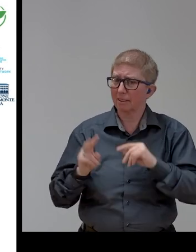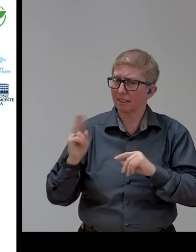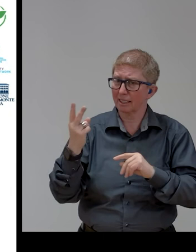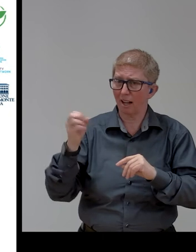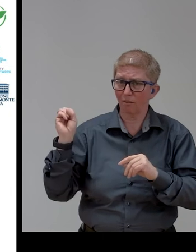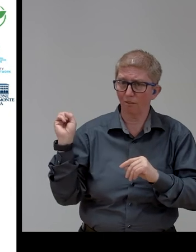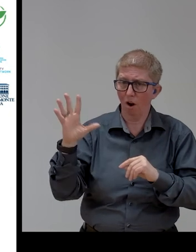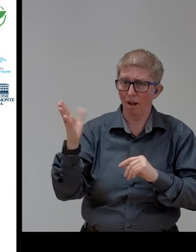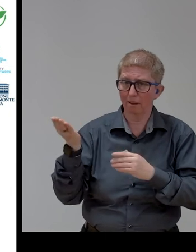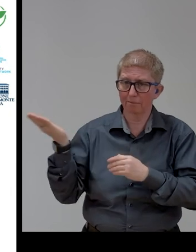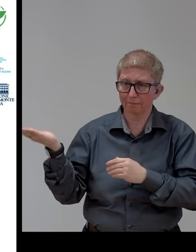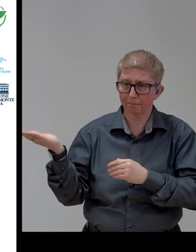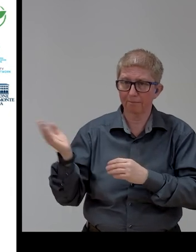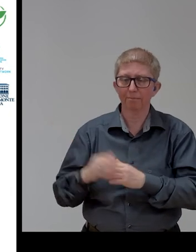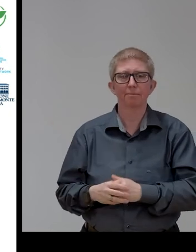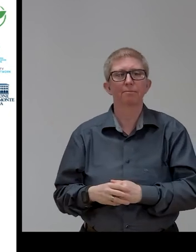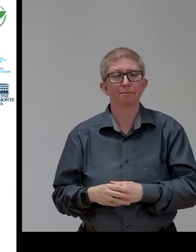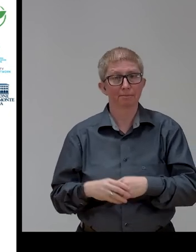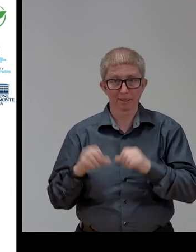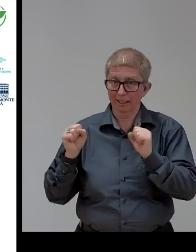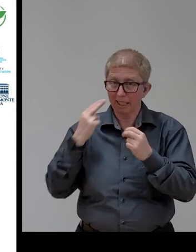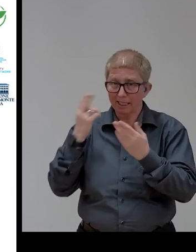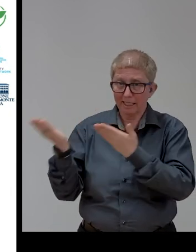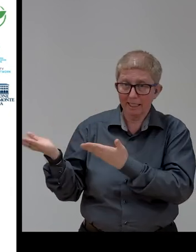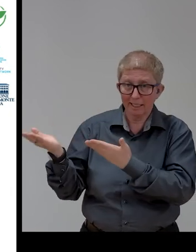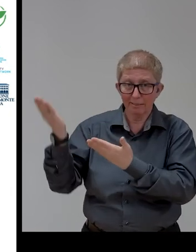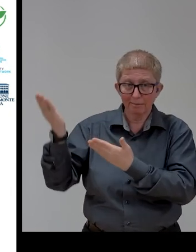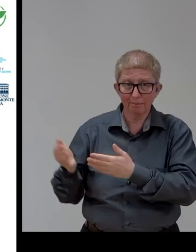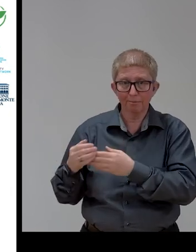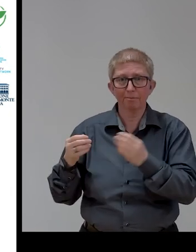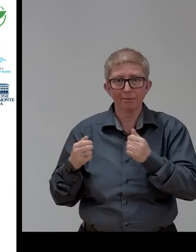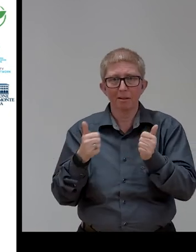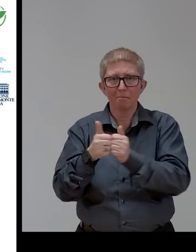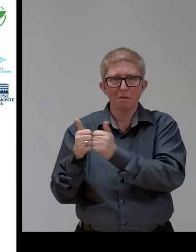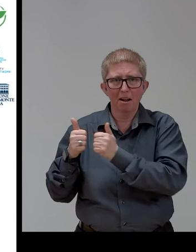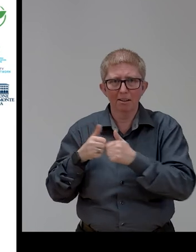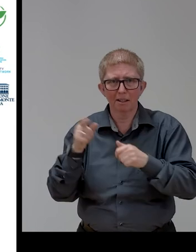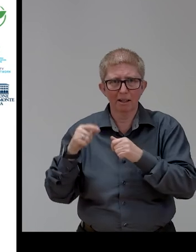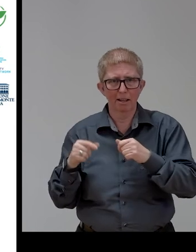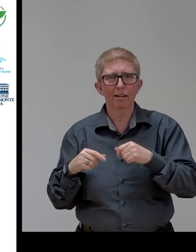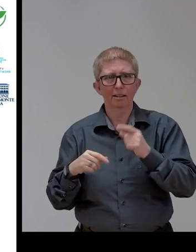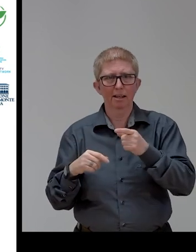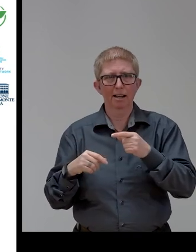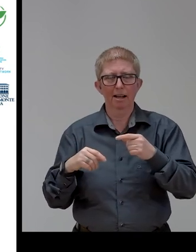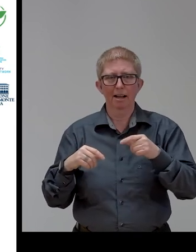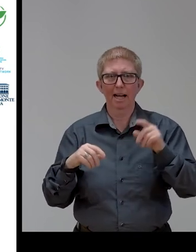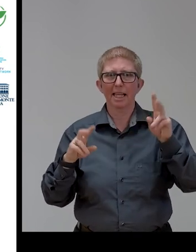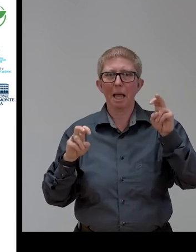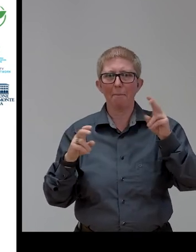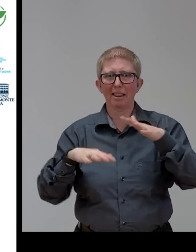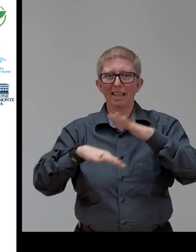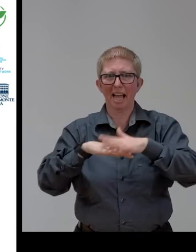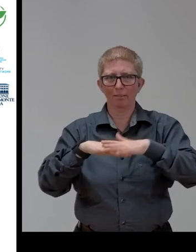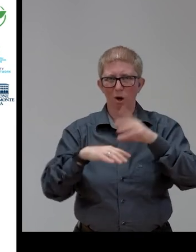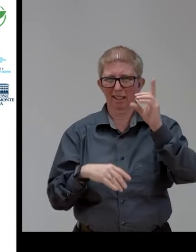Thank you. As you can see, we are part of this Disability Thematic Network, and ESL Foundation,